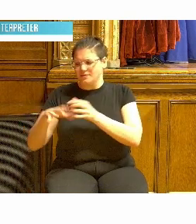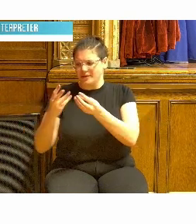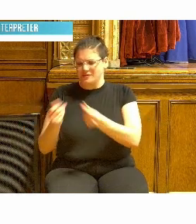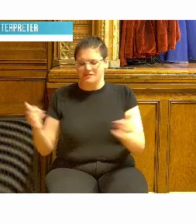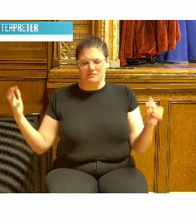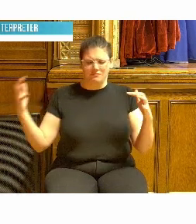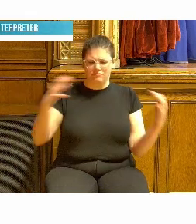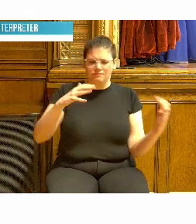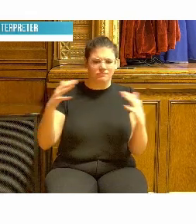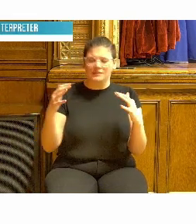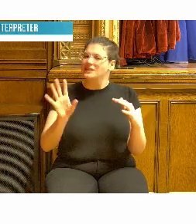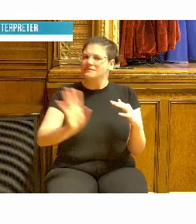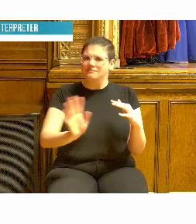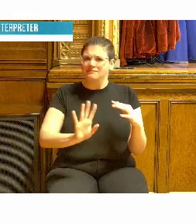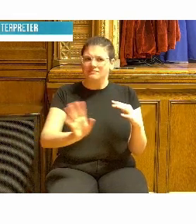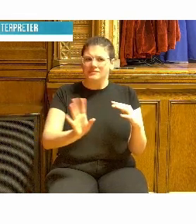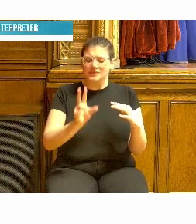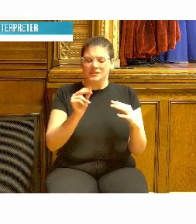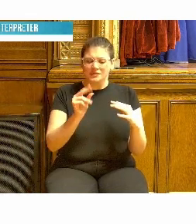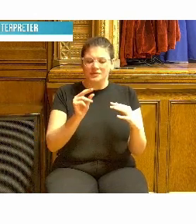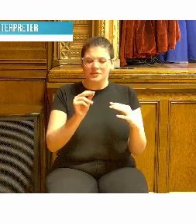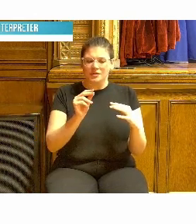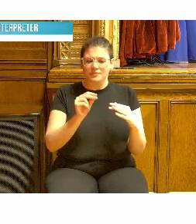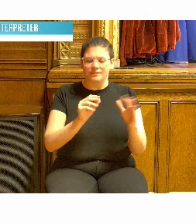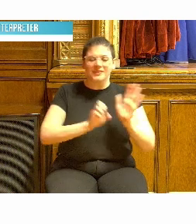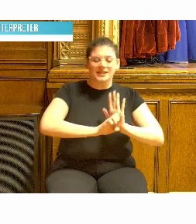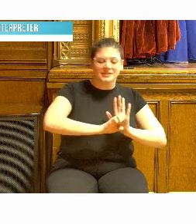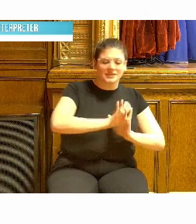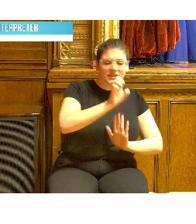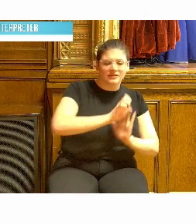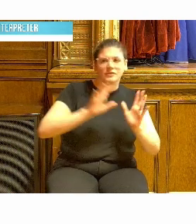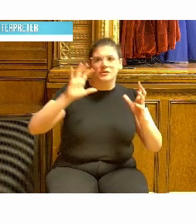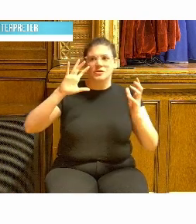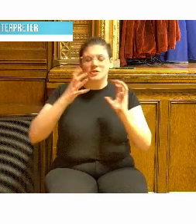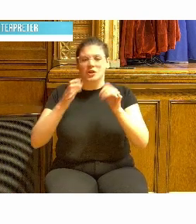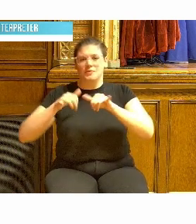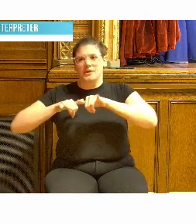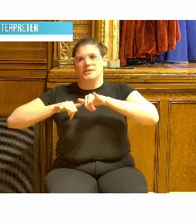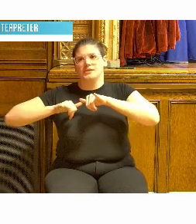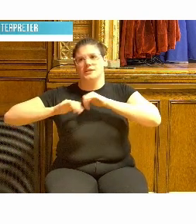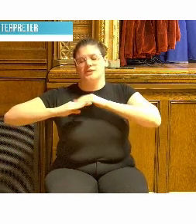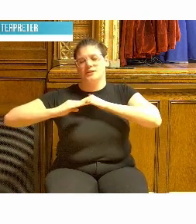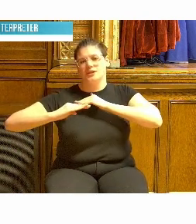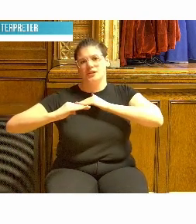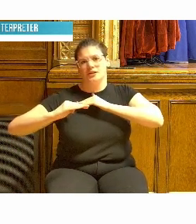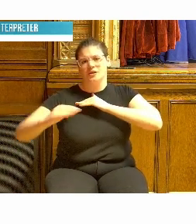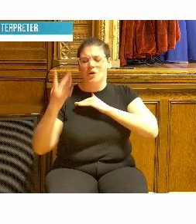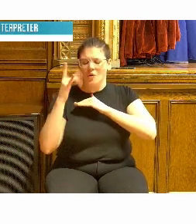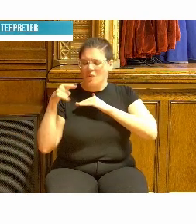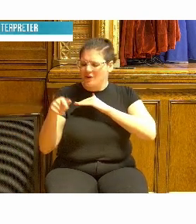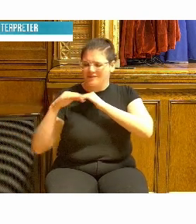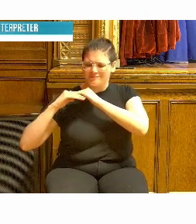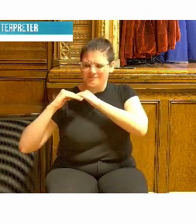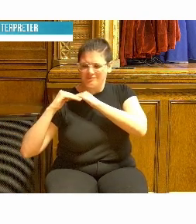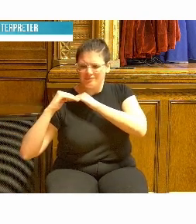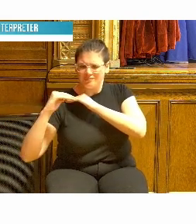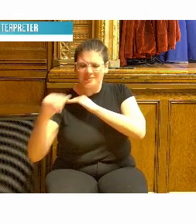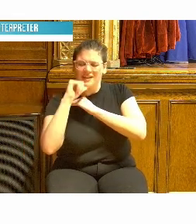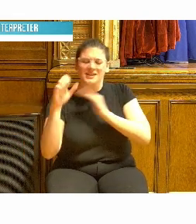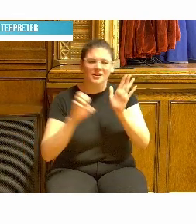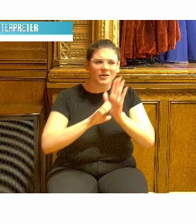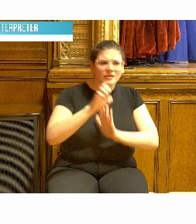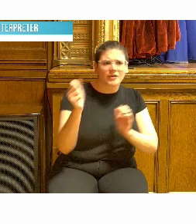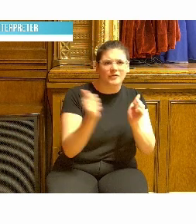what exists. What actually exists is evolution versus stagnation. Why is this commission still stagnated and not evolving with the rest of the